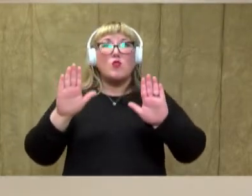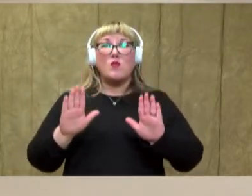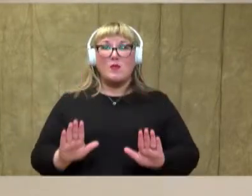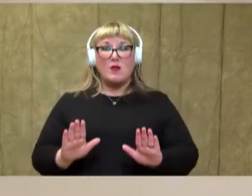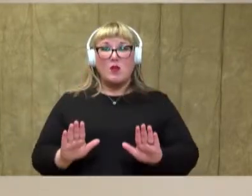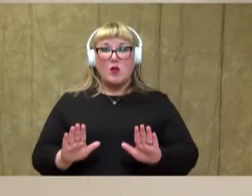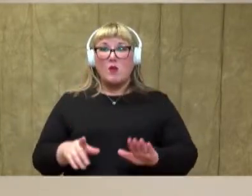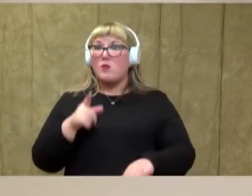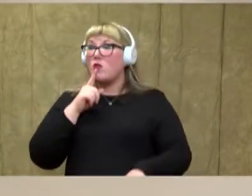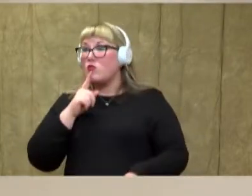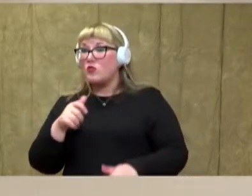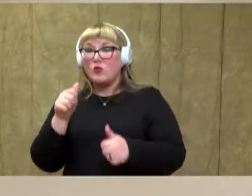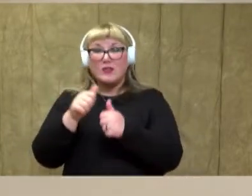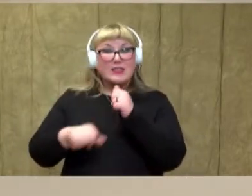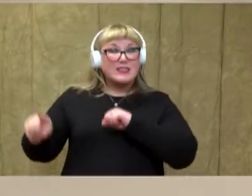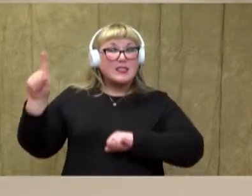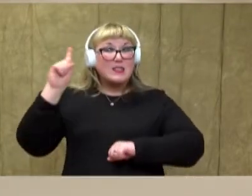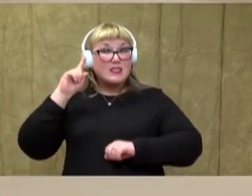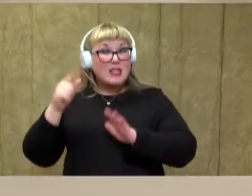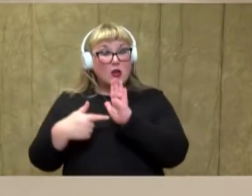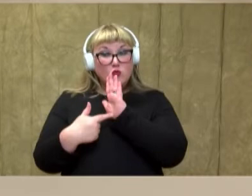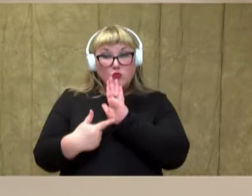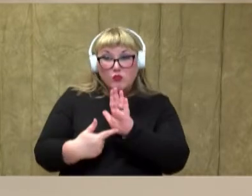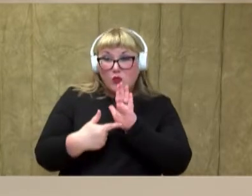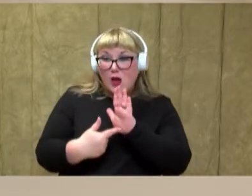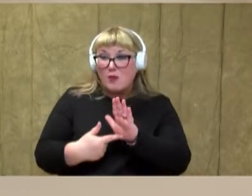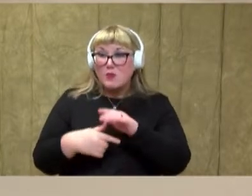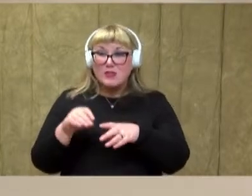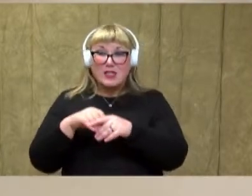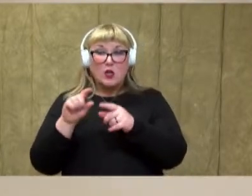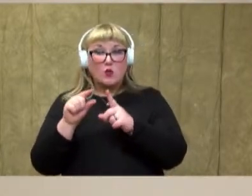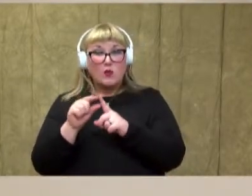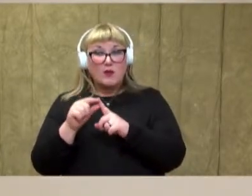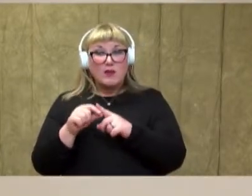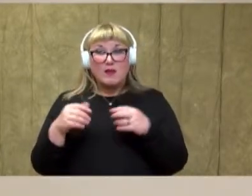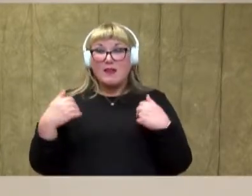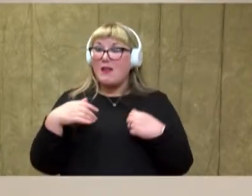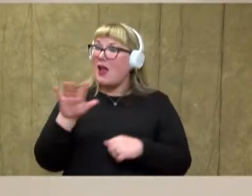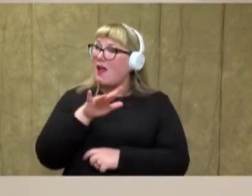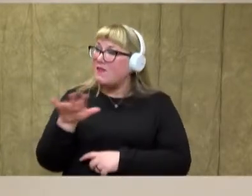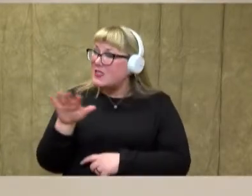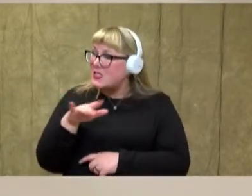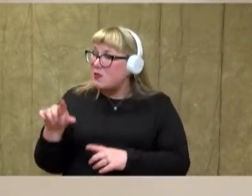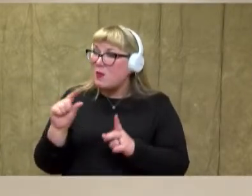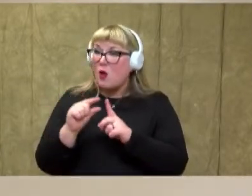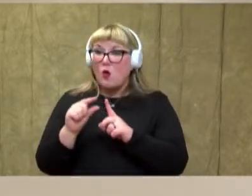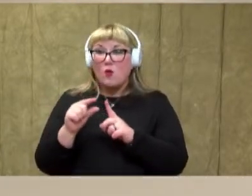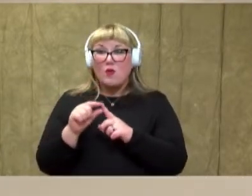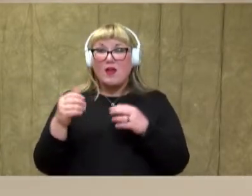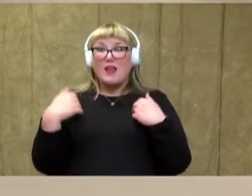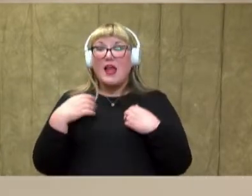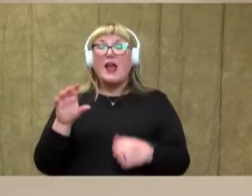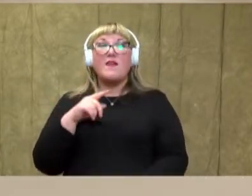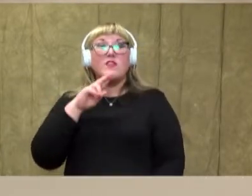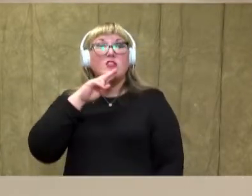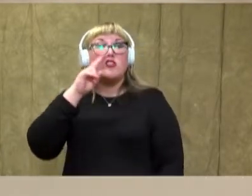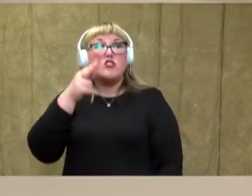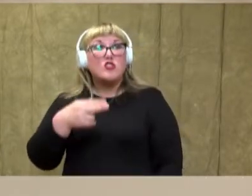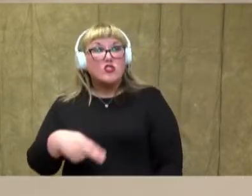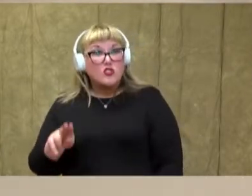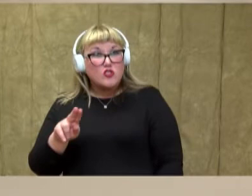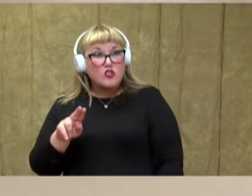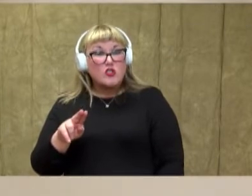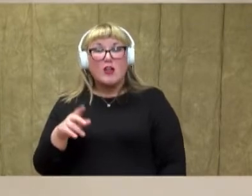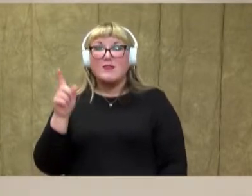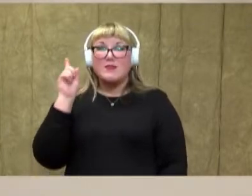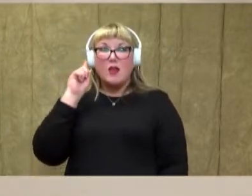with making sure that each of those sounds are represented within the word. You have spelled words that have the sh digraph.